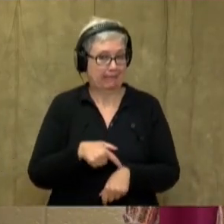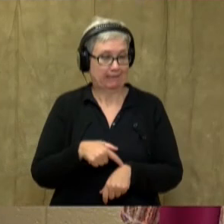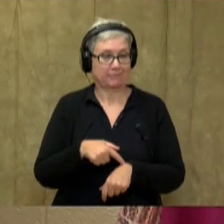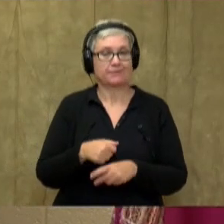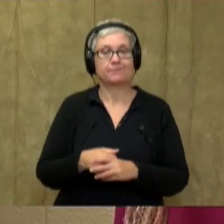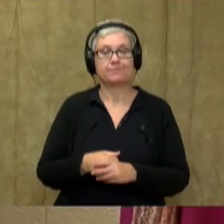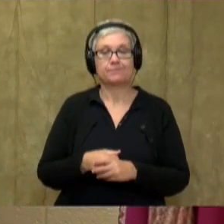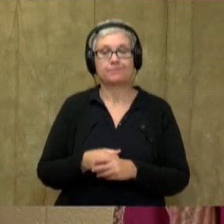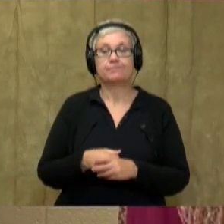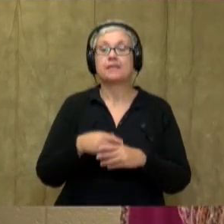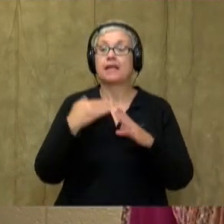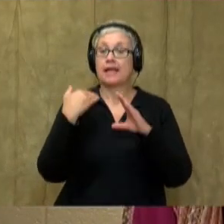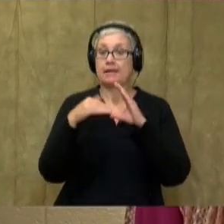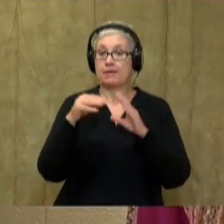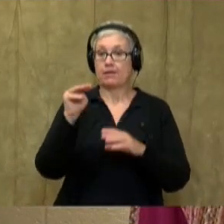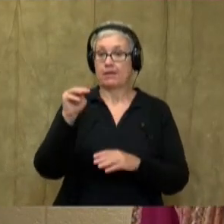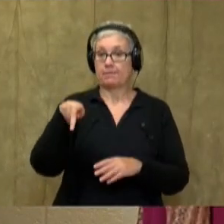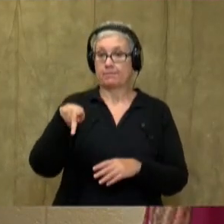to